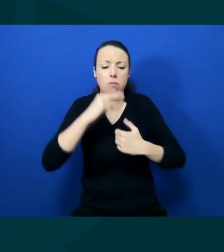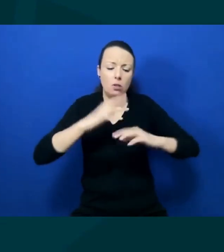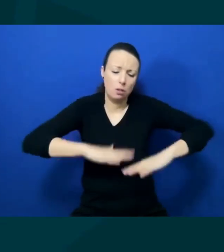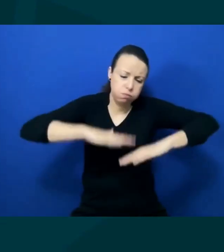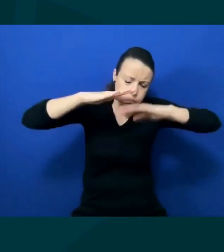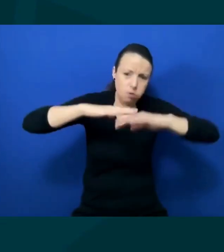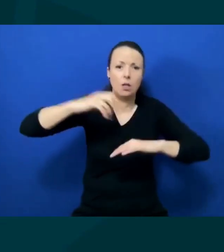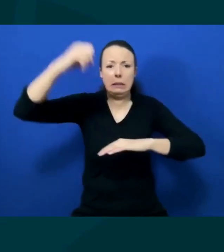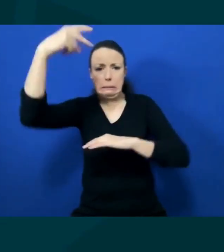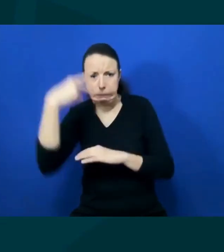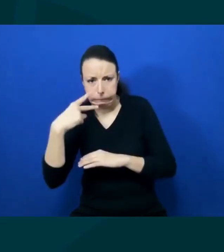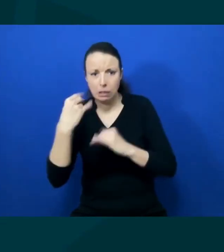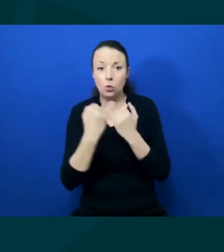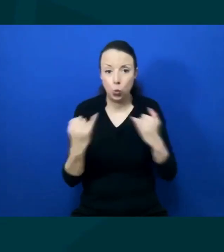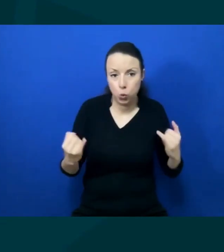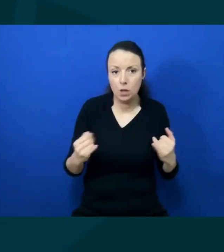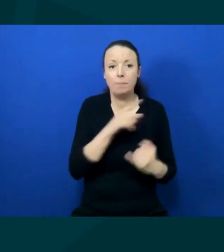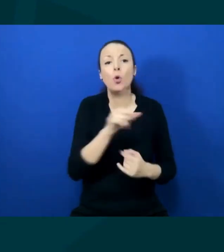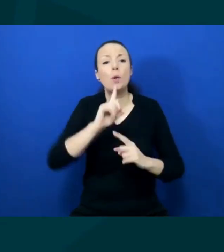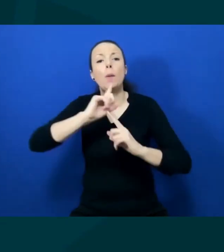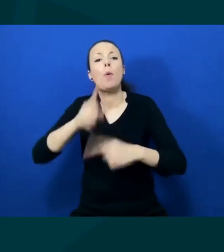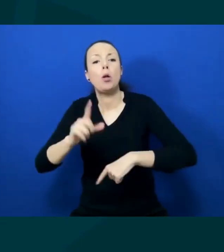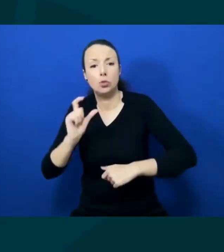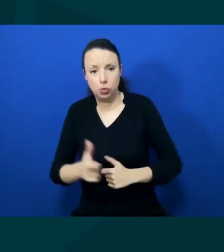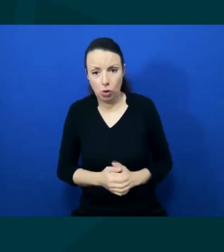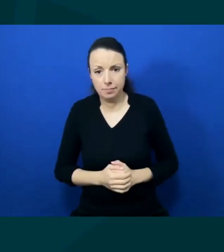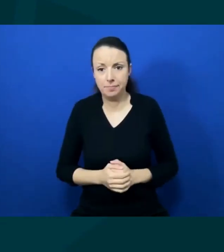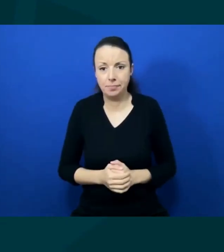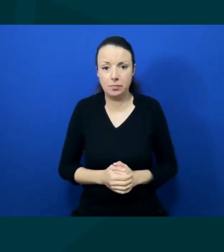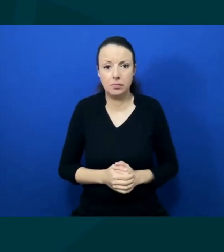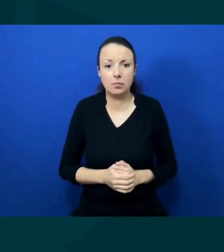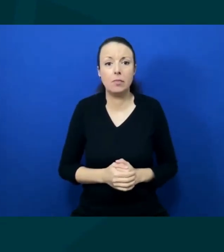with overheating or flooding, it is recommended